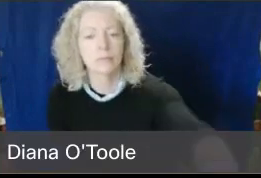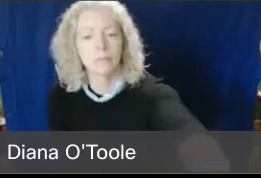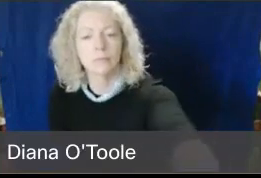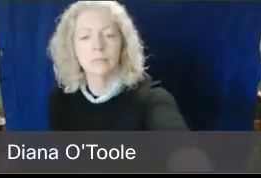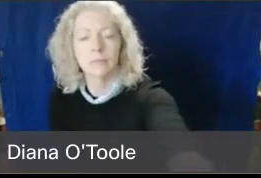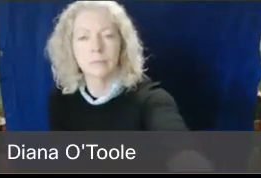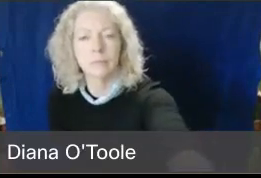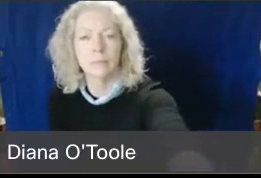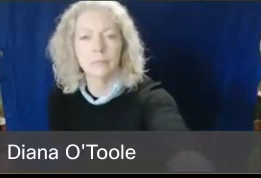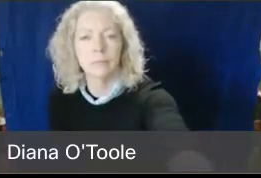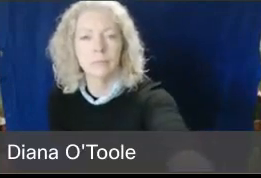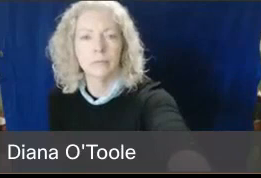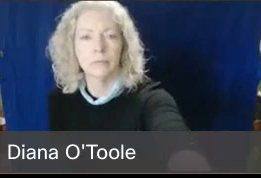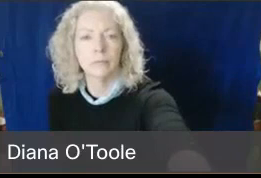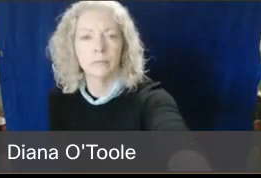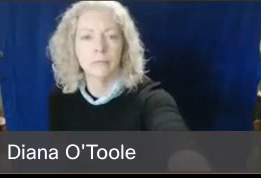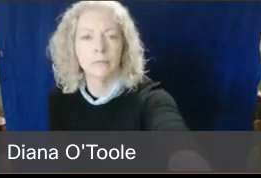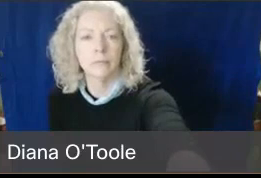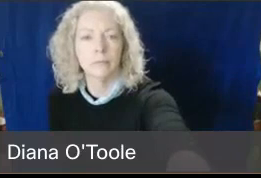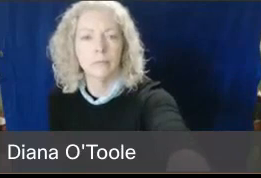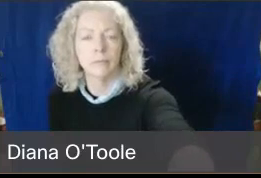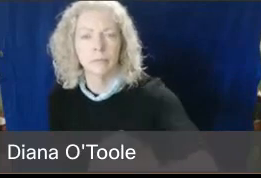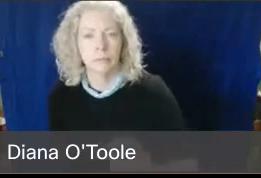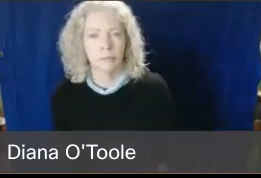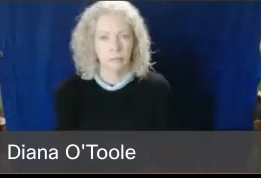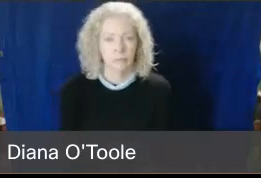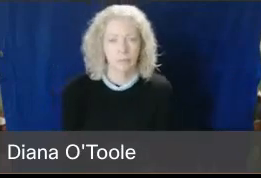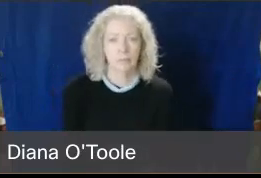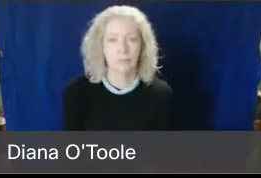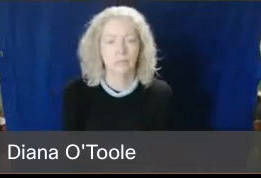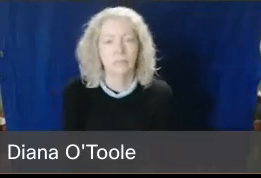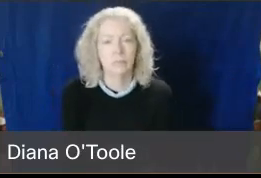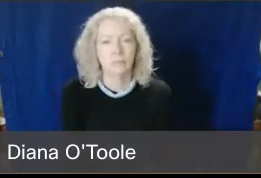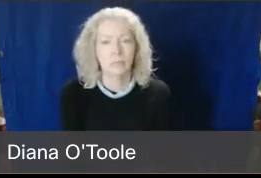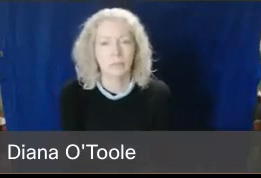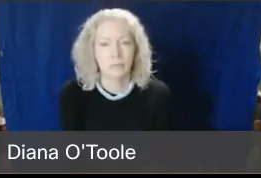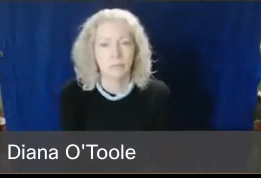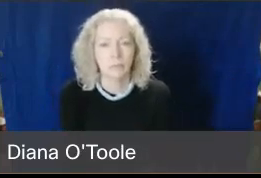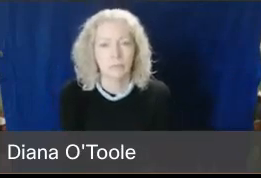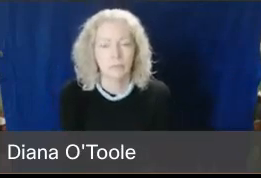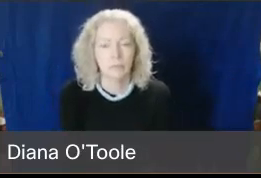And are they going to be homeschooling two kids at home? And could they still manage college then?